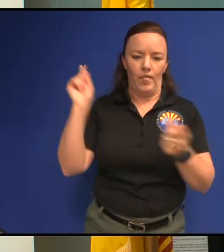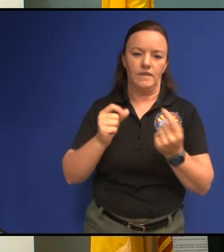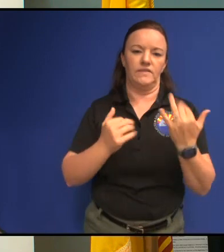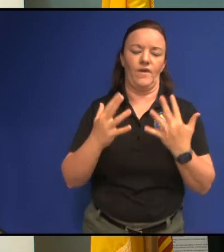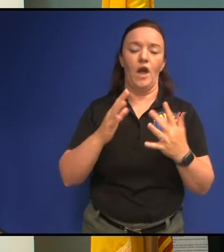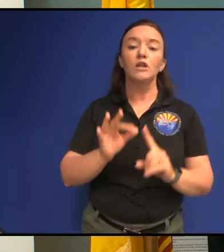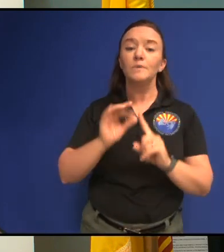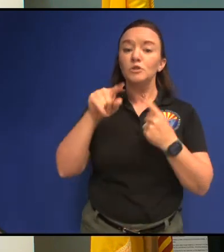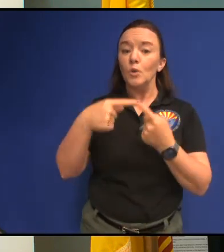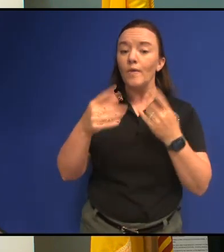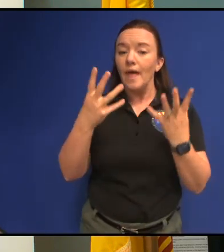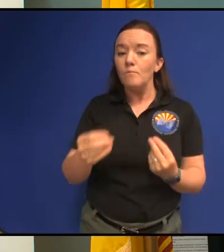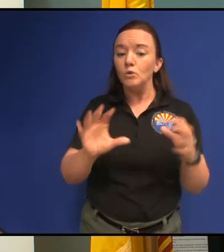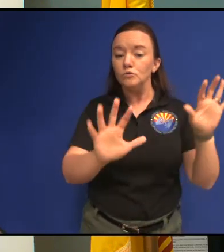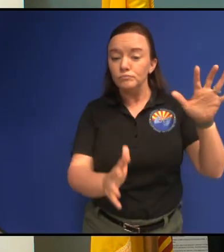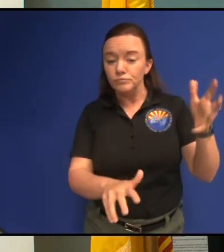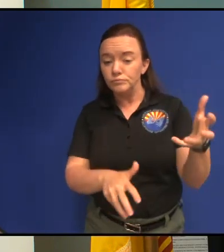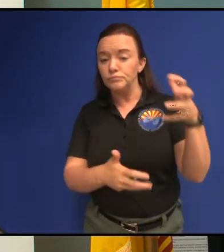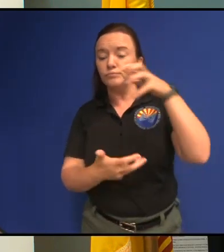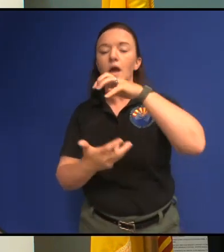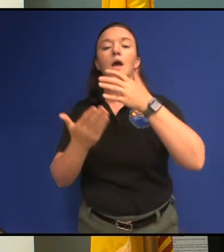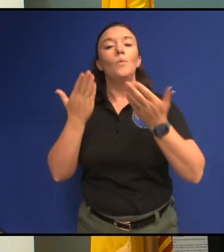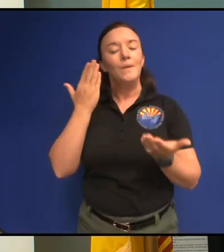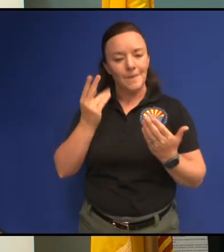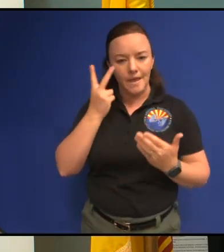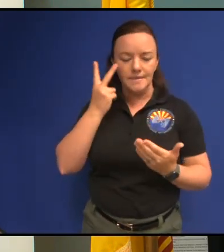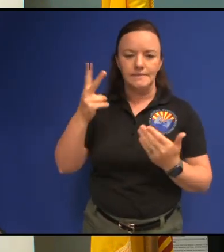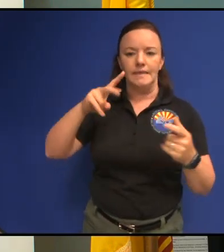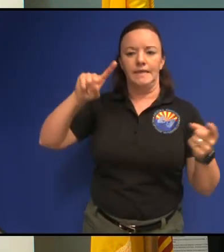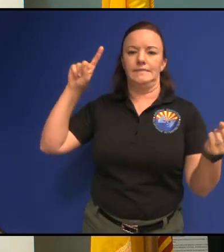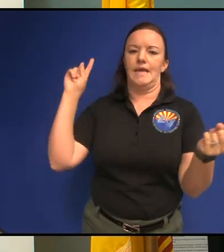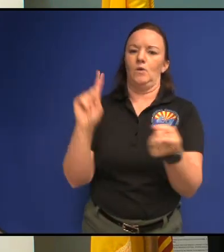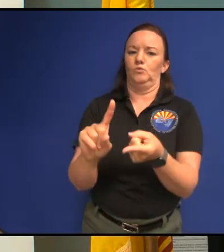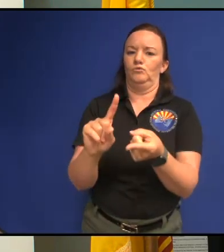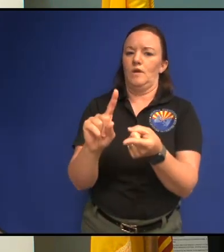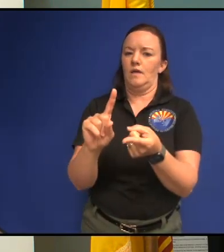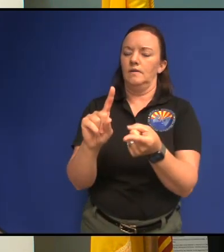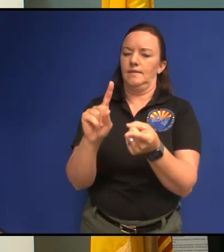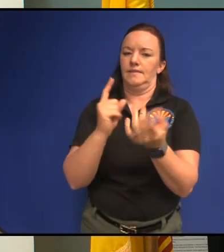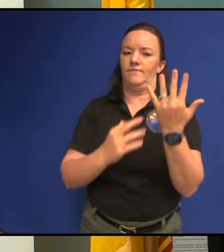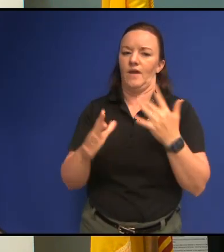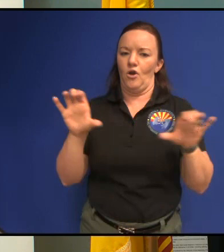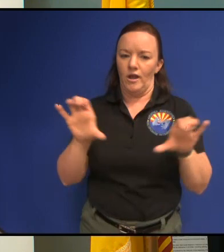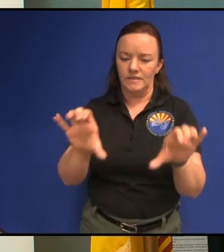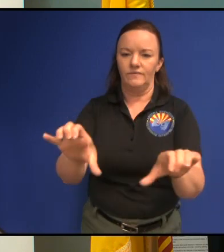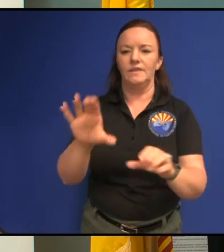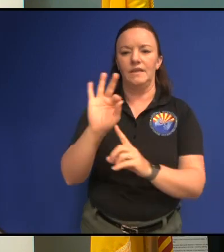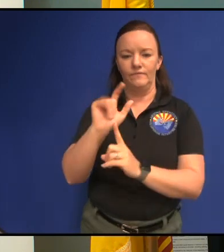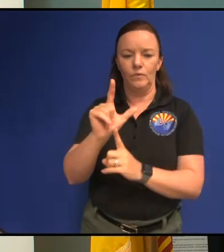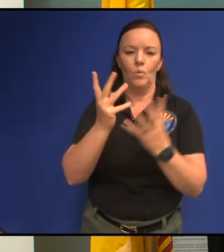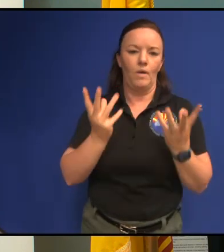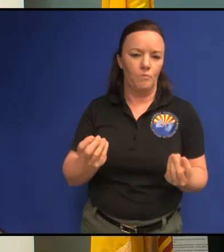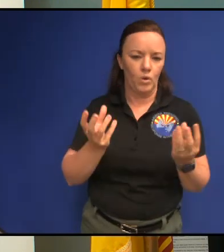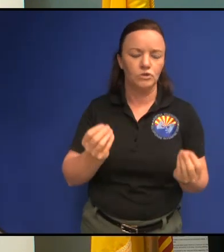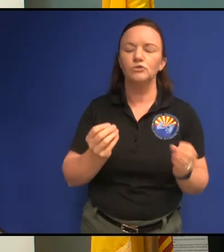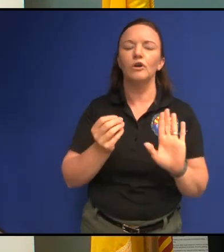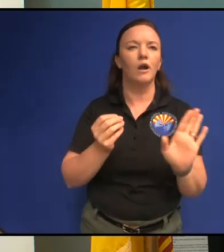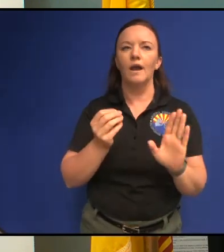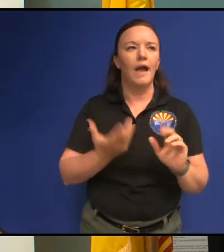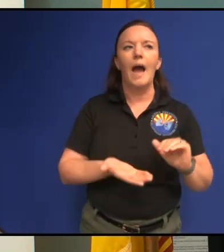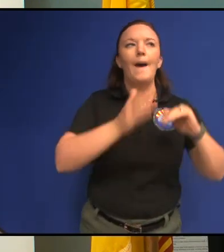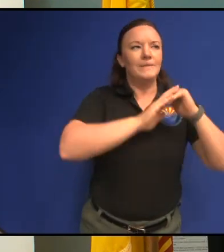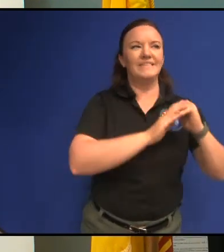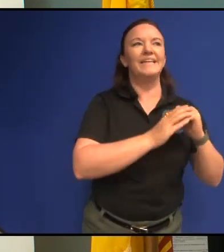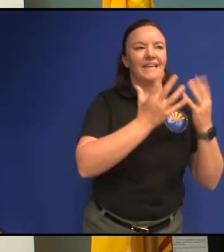when that moisture comes in, start to see a downtrend in fire activity, a downtrend in the fuel moisture, or rather an uptick in the